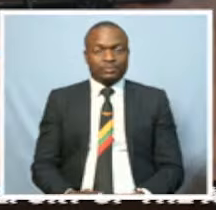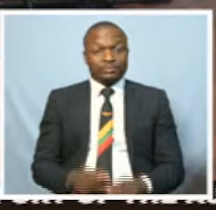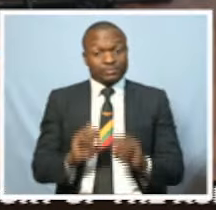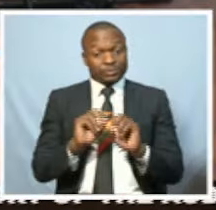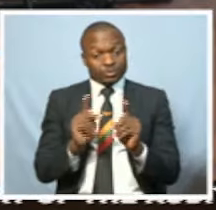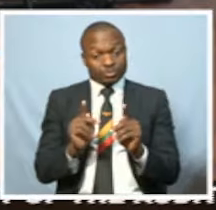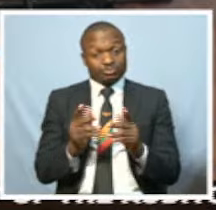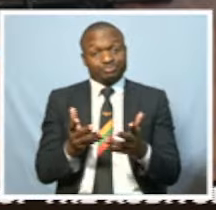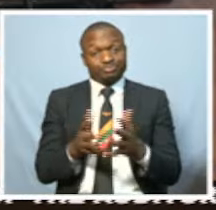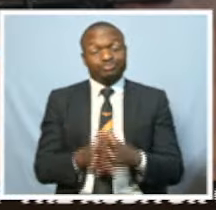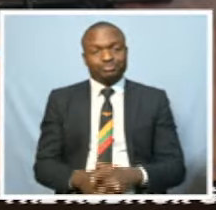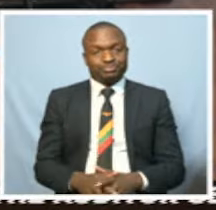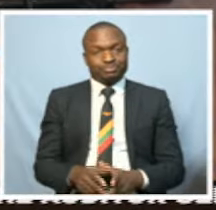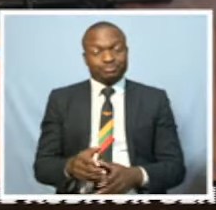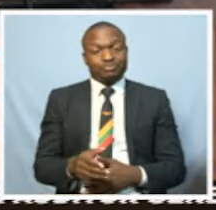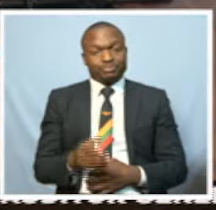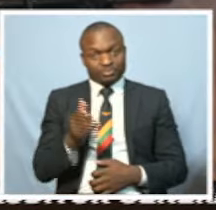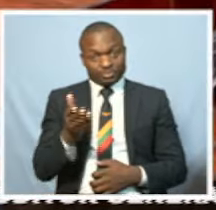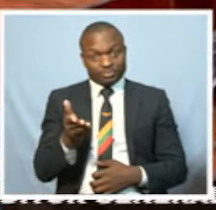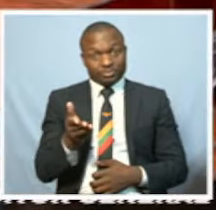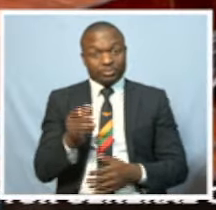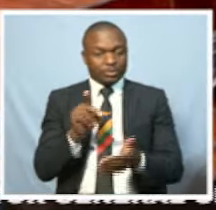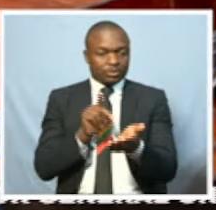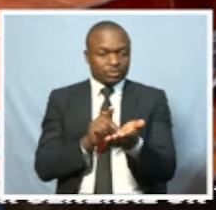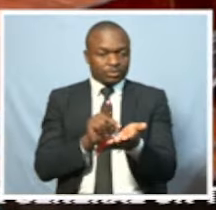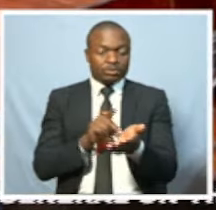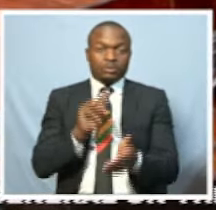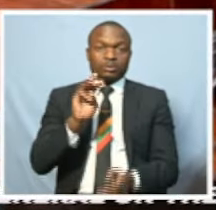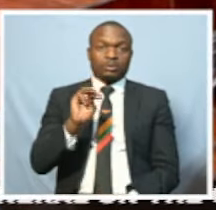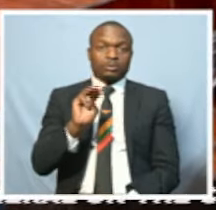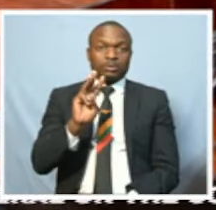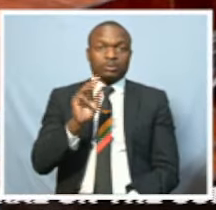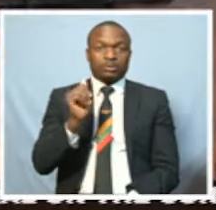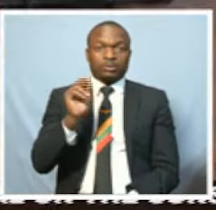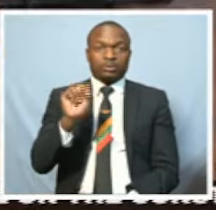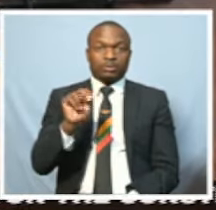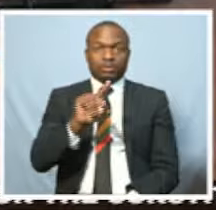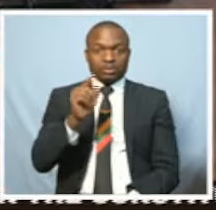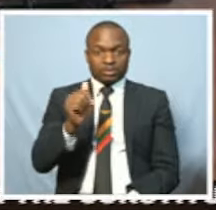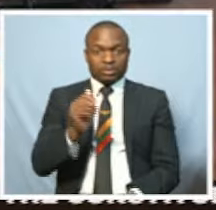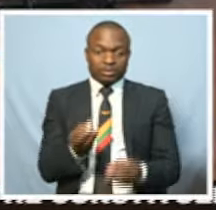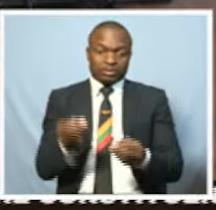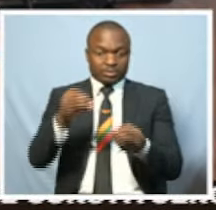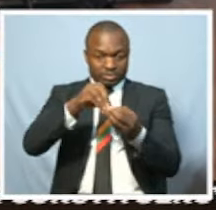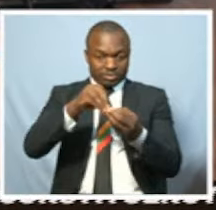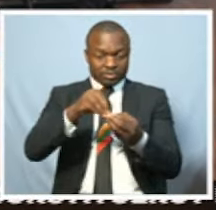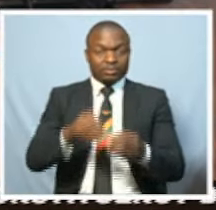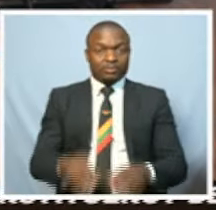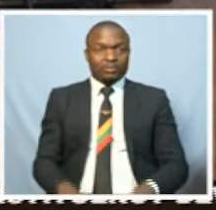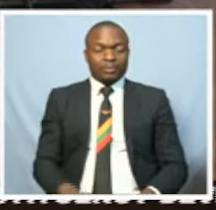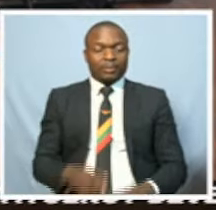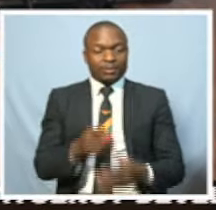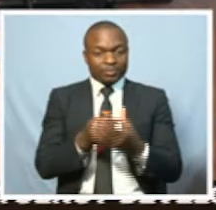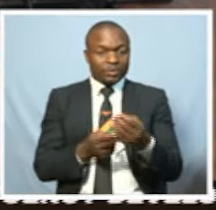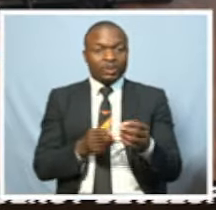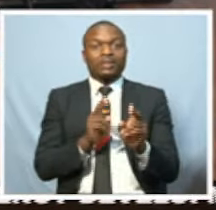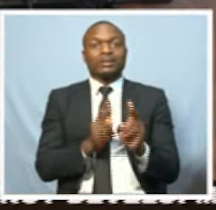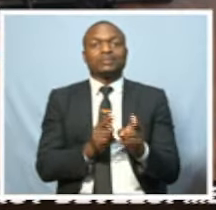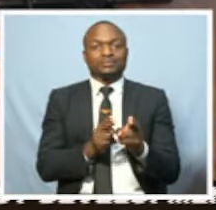Okay. Yes, you will come in. Yes, Dr. Manza, follow up. Yeah, follow up from both